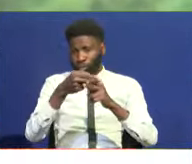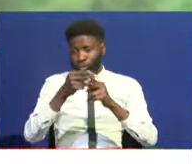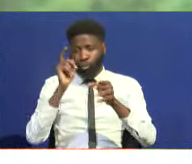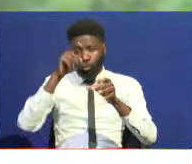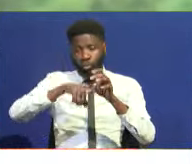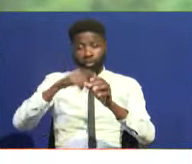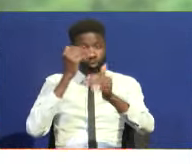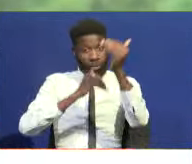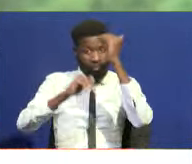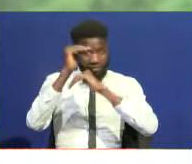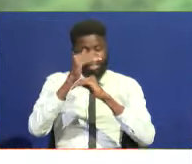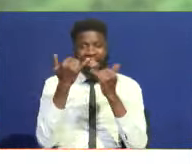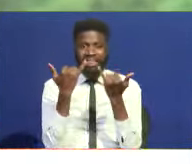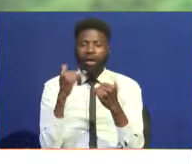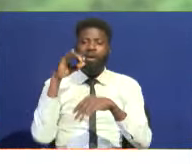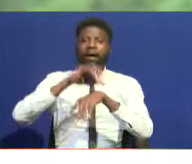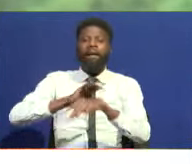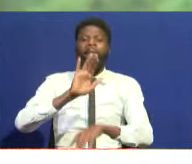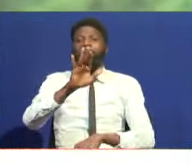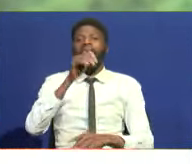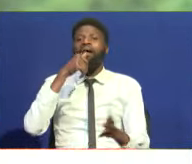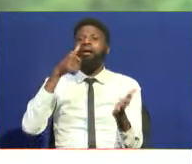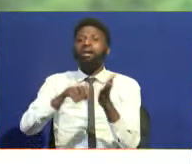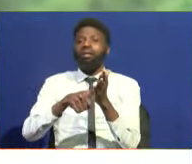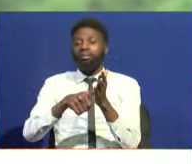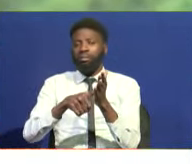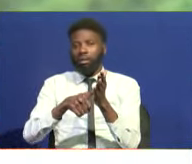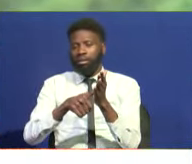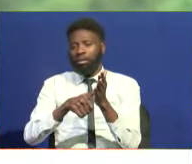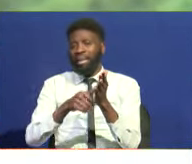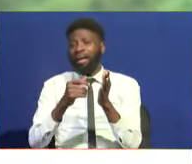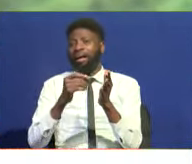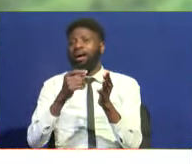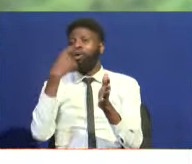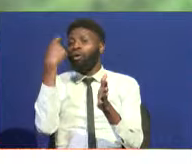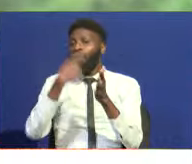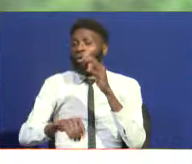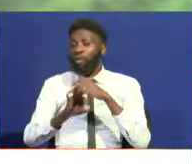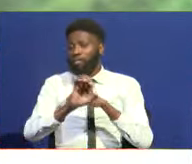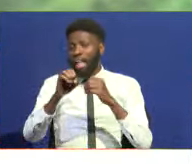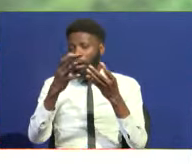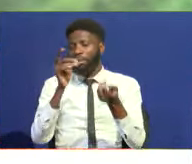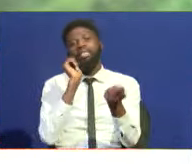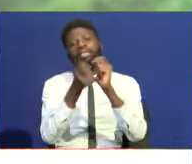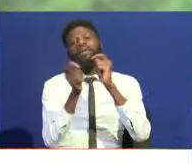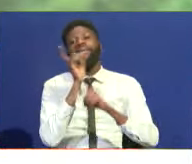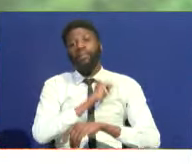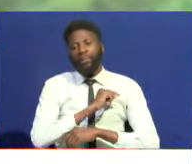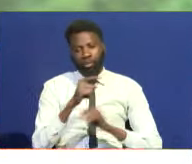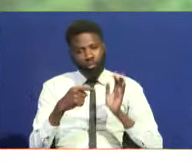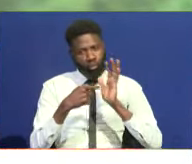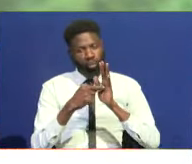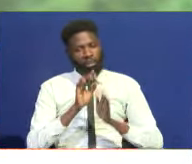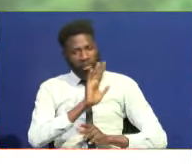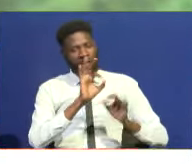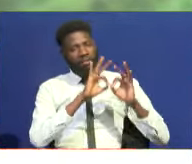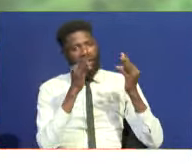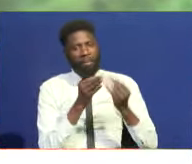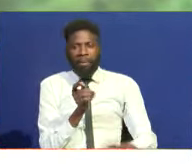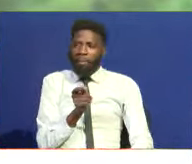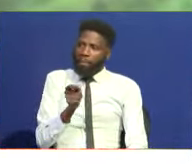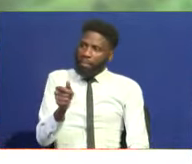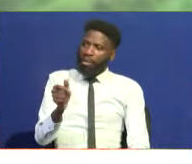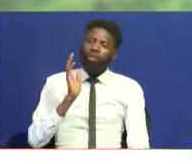are receiving their revised admission letters, clearly indicating their respective household contributions to their fees.